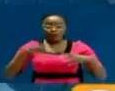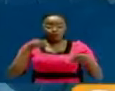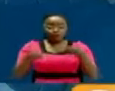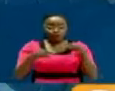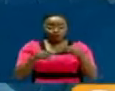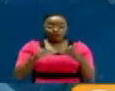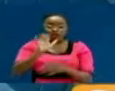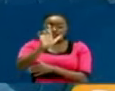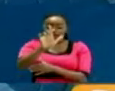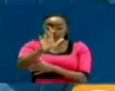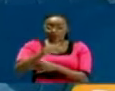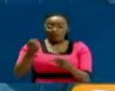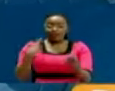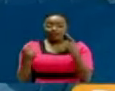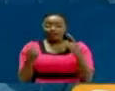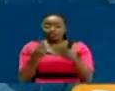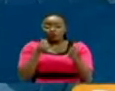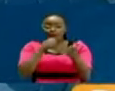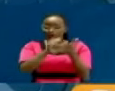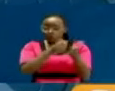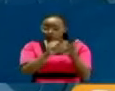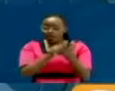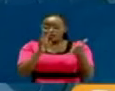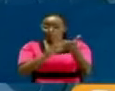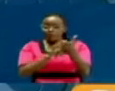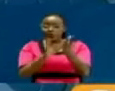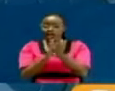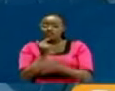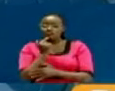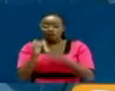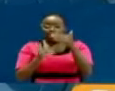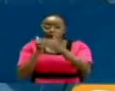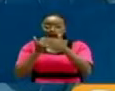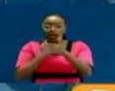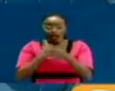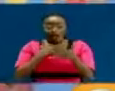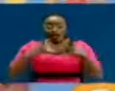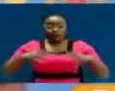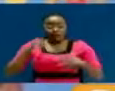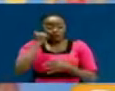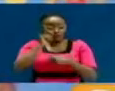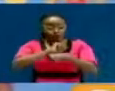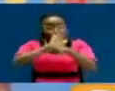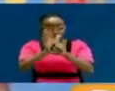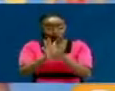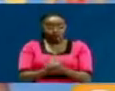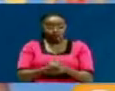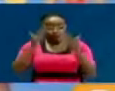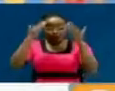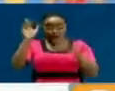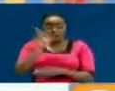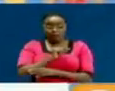Busia, Laikipia, Kericho, Makueni, Migori, and Turkana also recording cases. Now that we all know